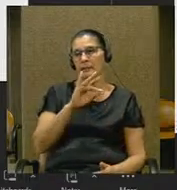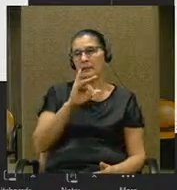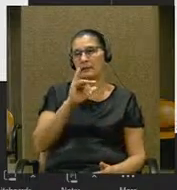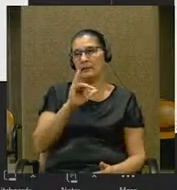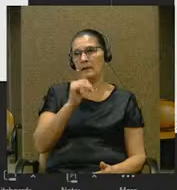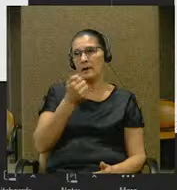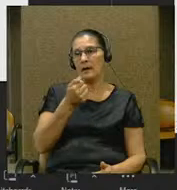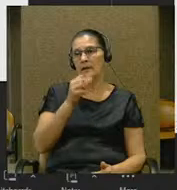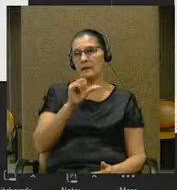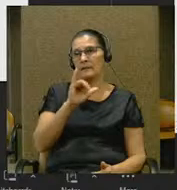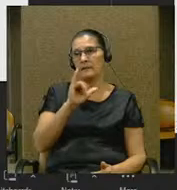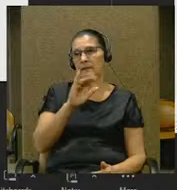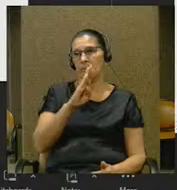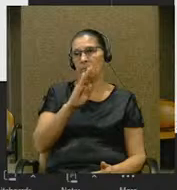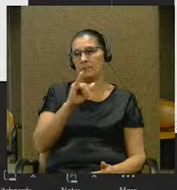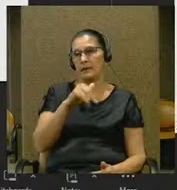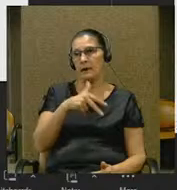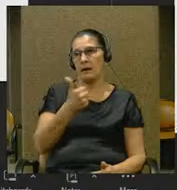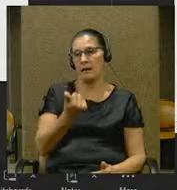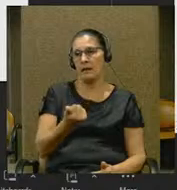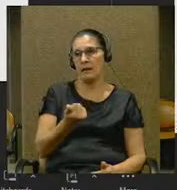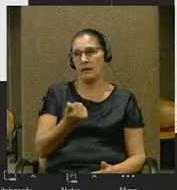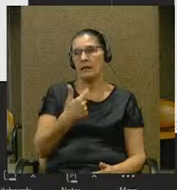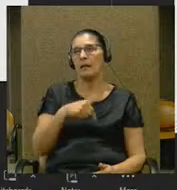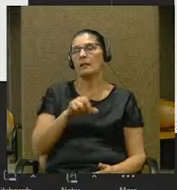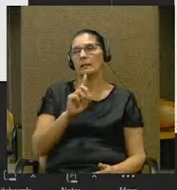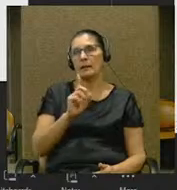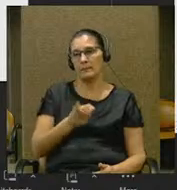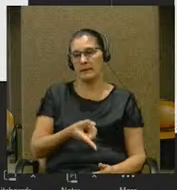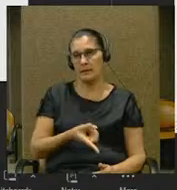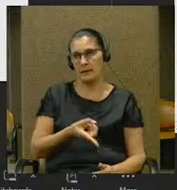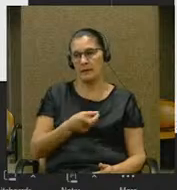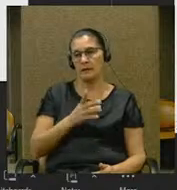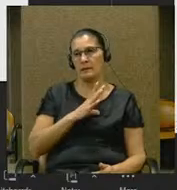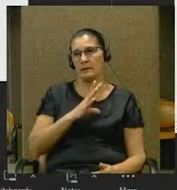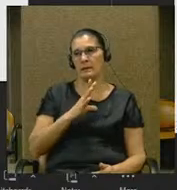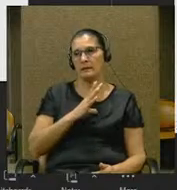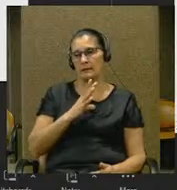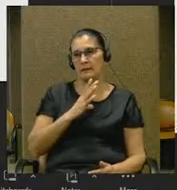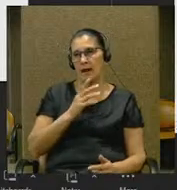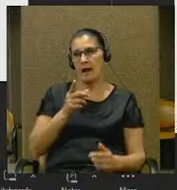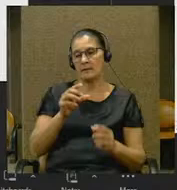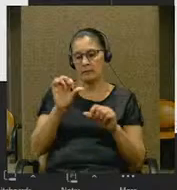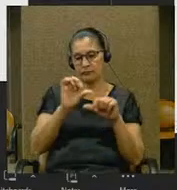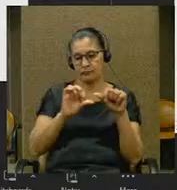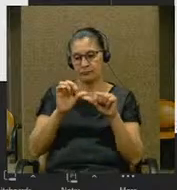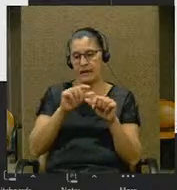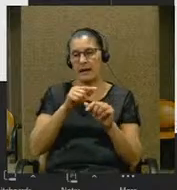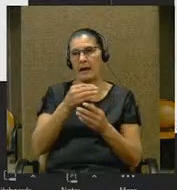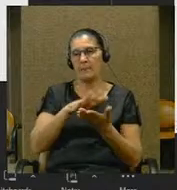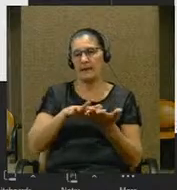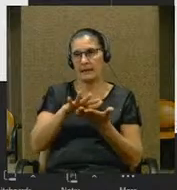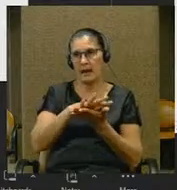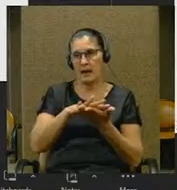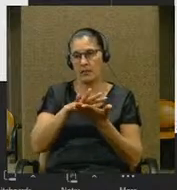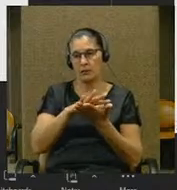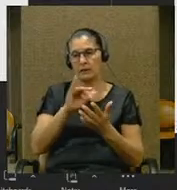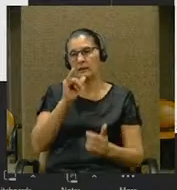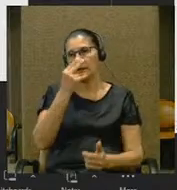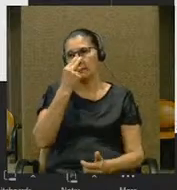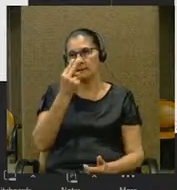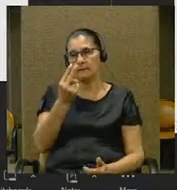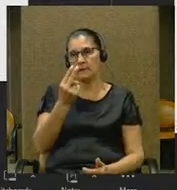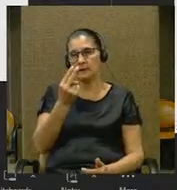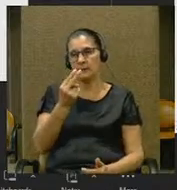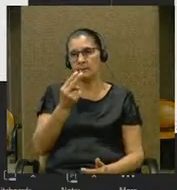another contaminant, an adulterant in the market. And what we're seeing is many of the